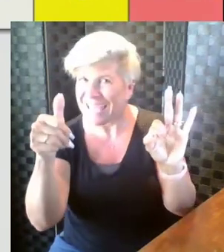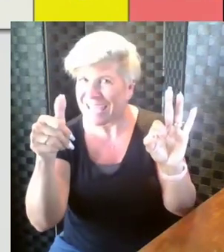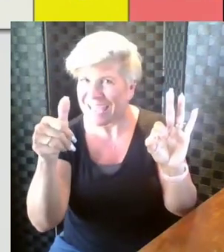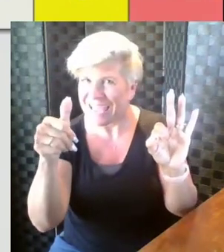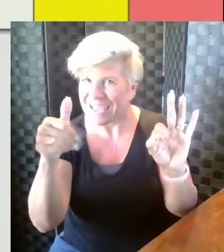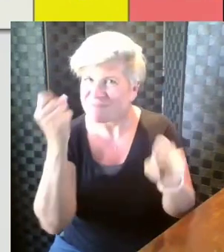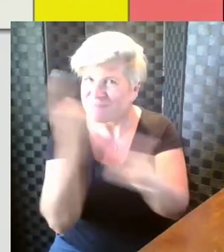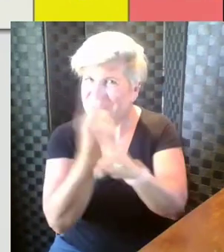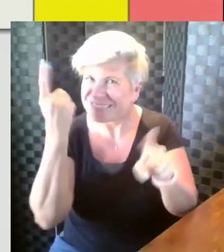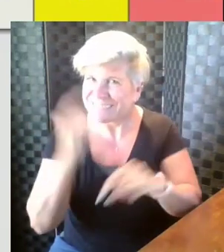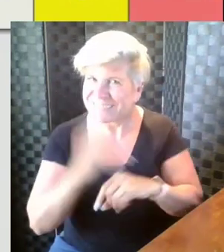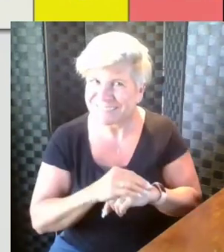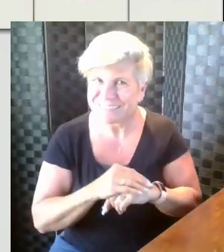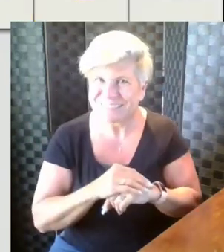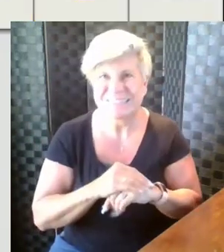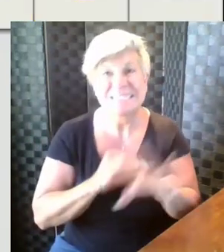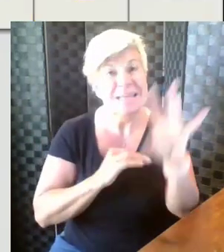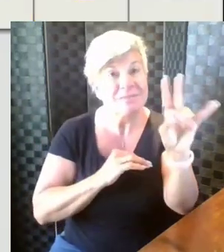10,